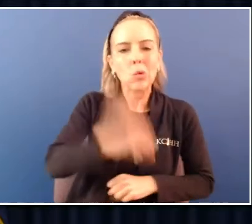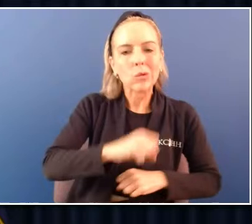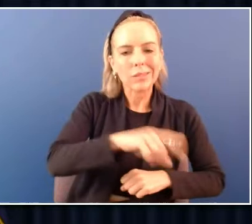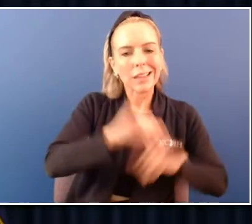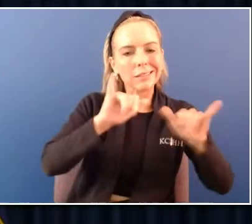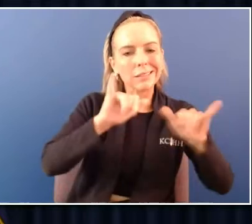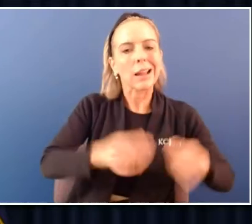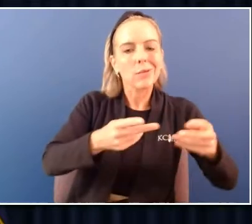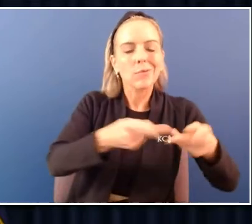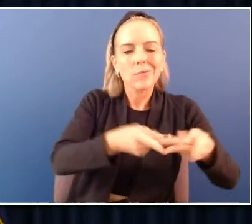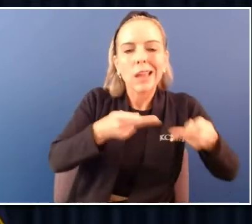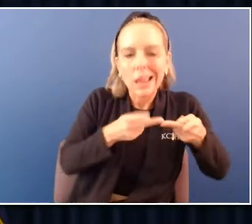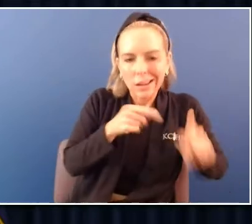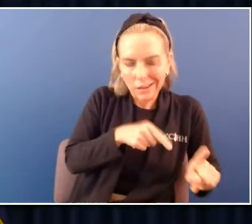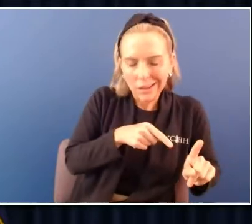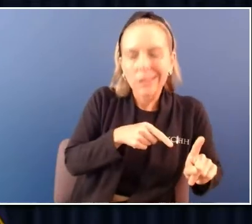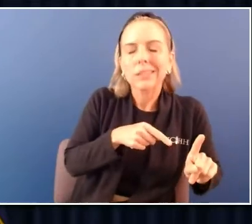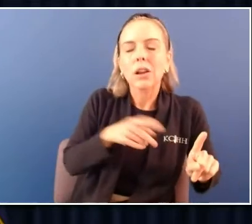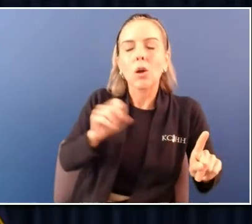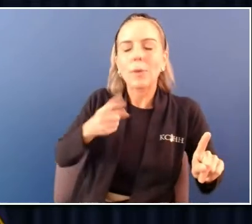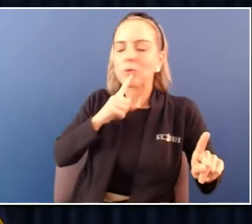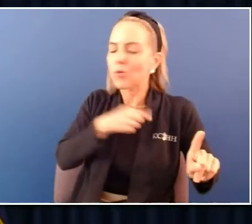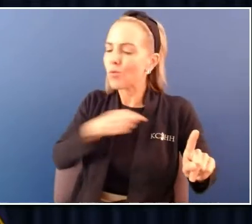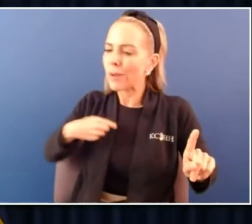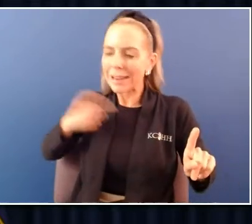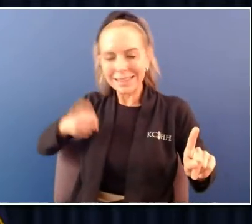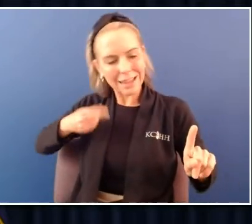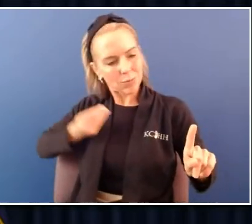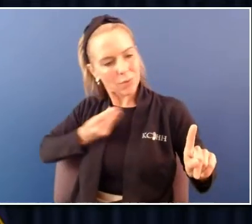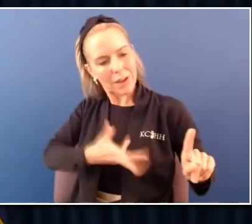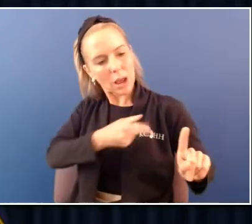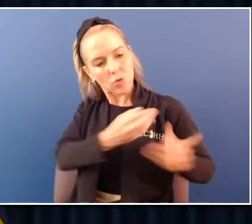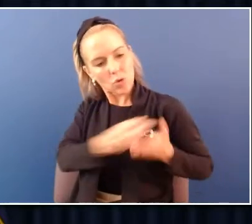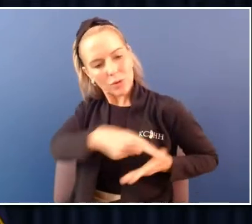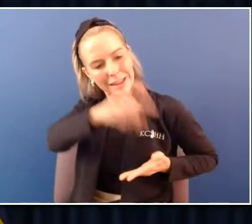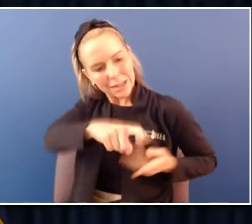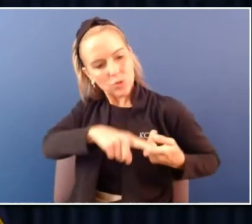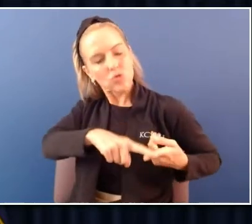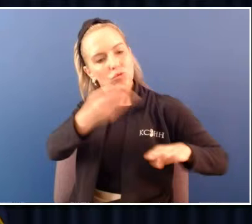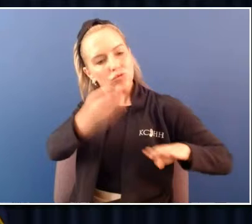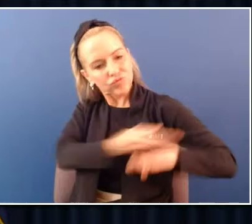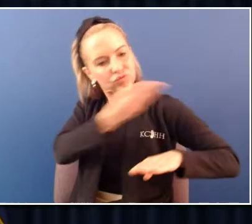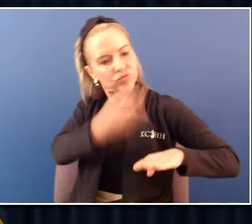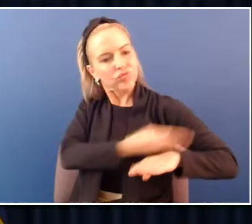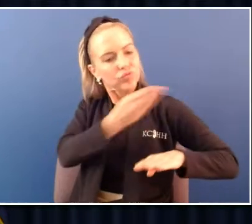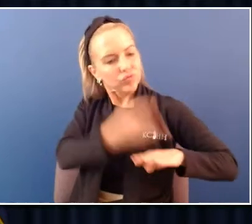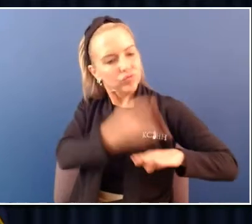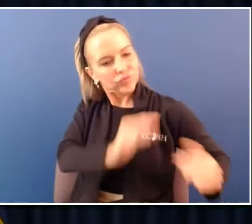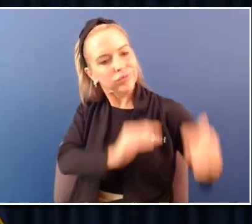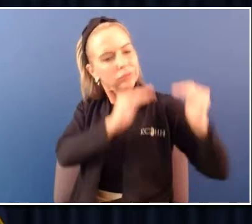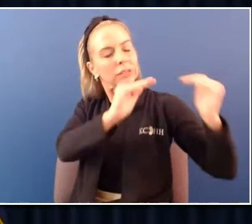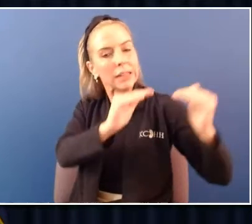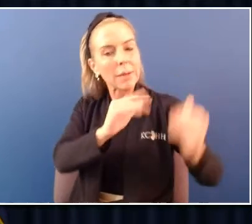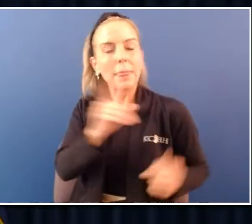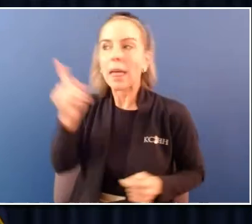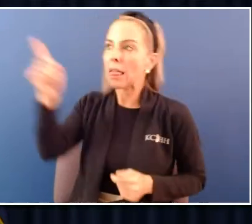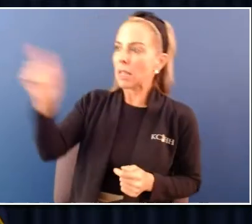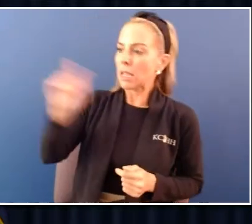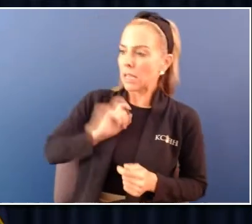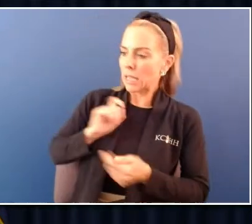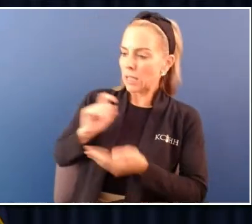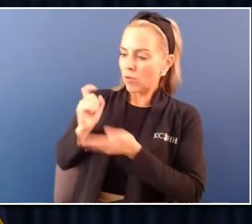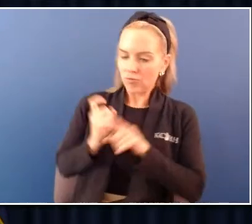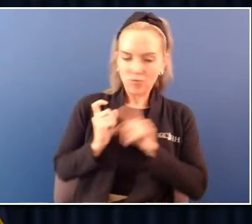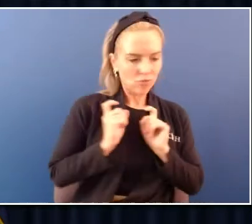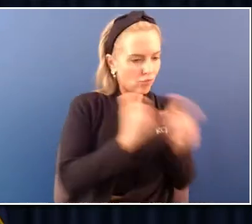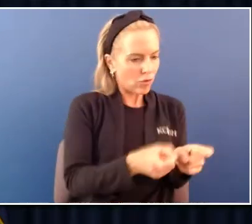make sure the community had the resources they needed to rebuild, and this program provided us those resources. So